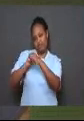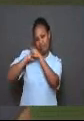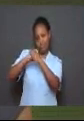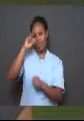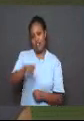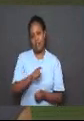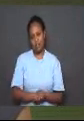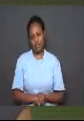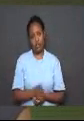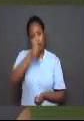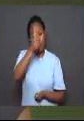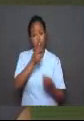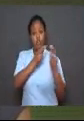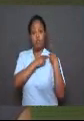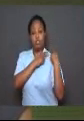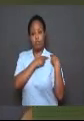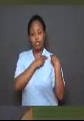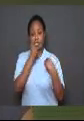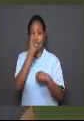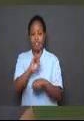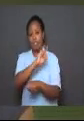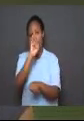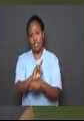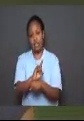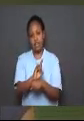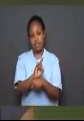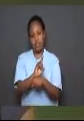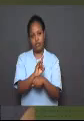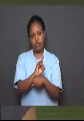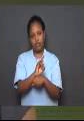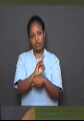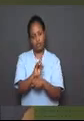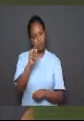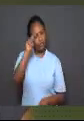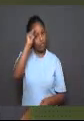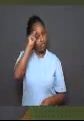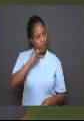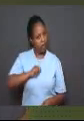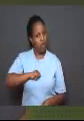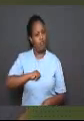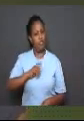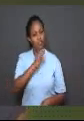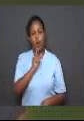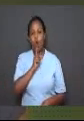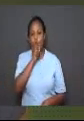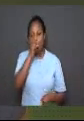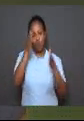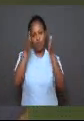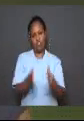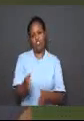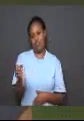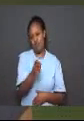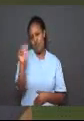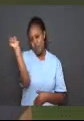the main responsibilities of citizens is to be honest and truthful in all of